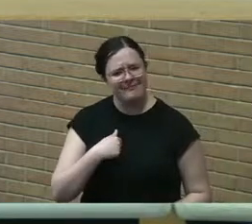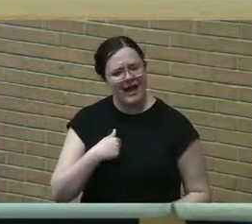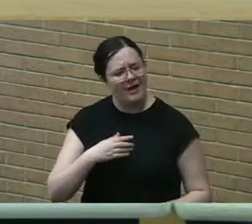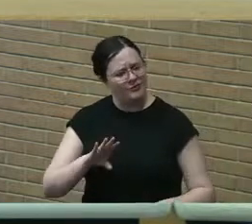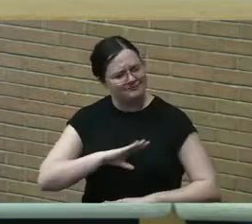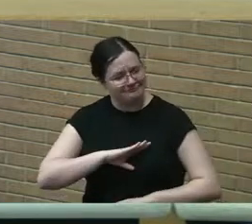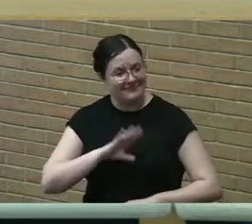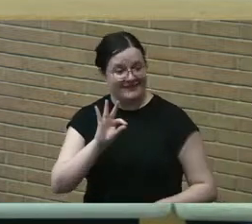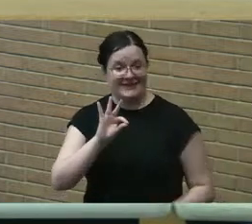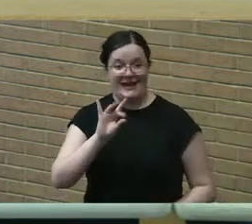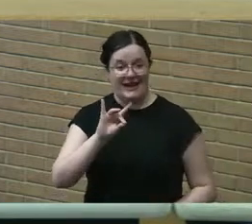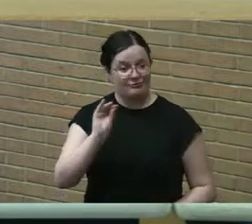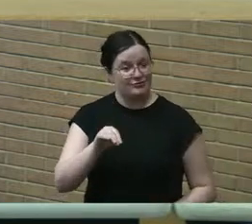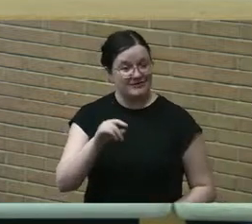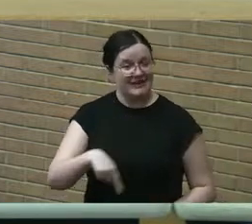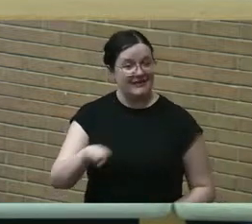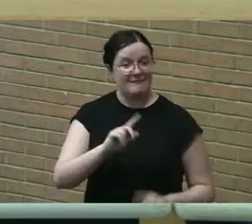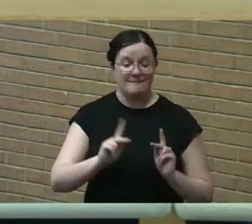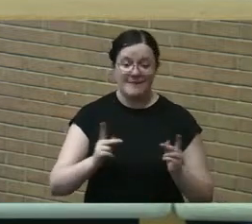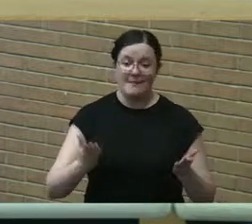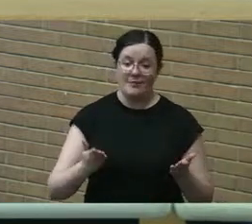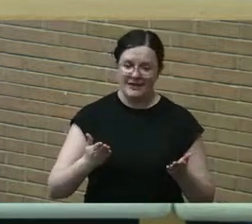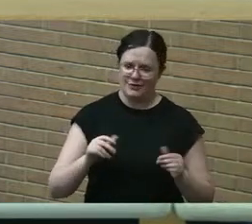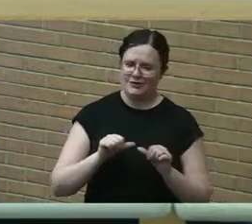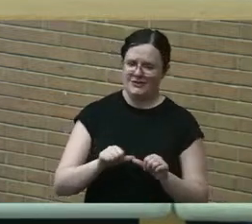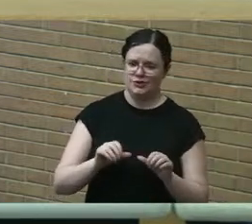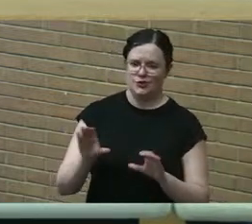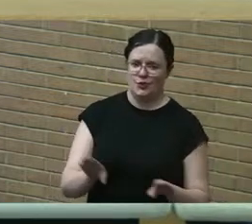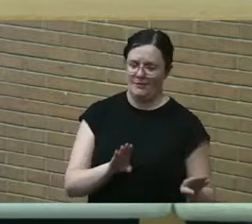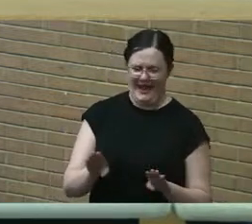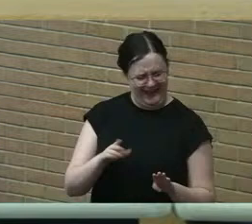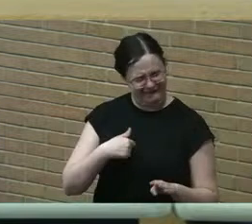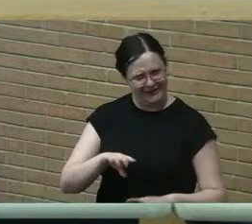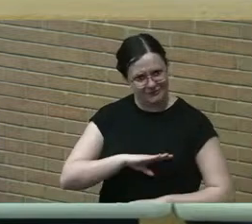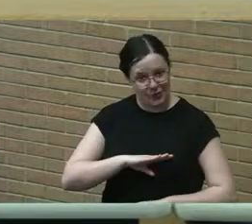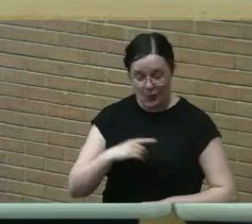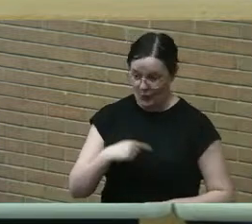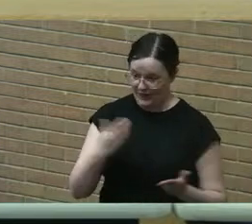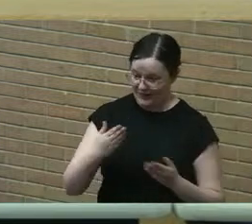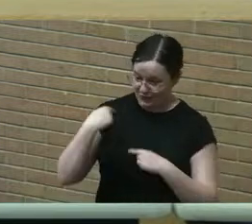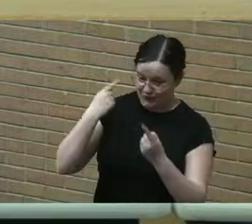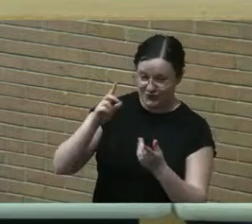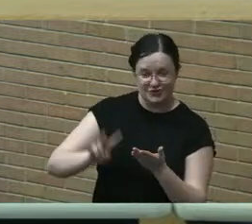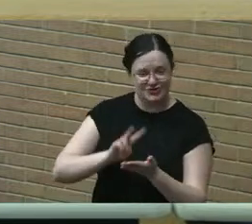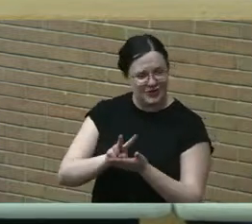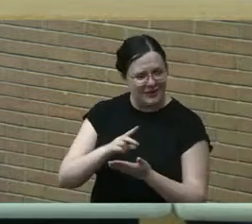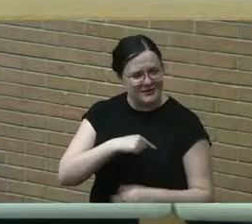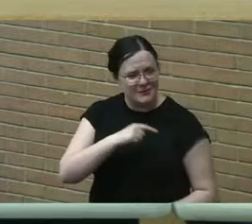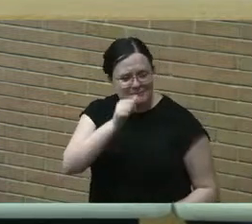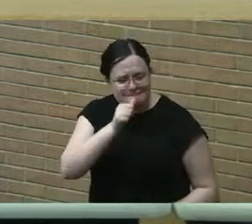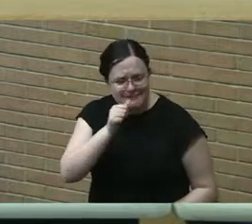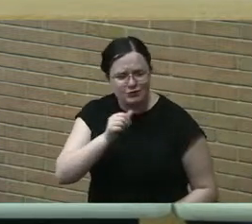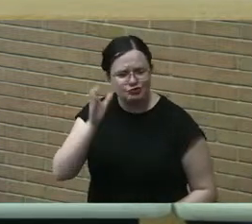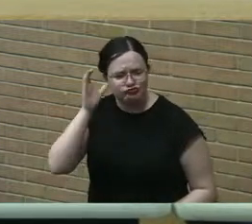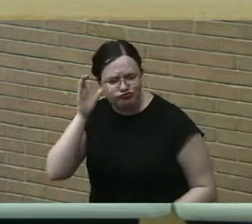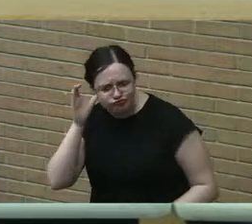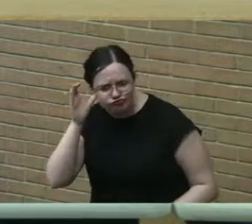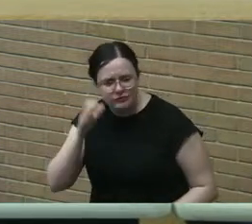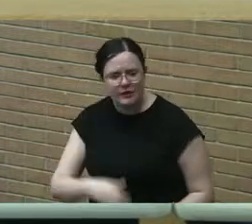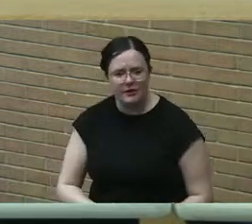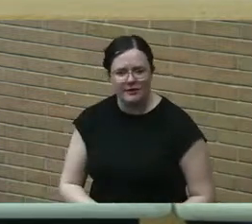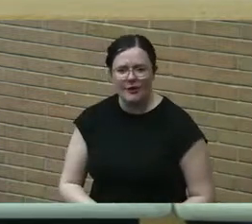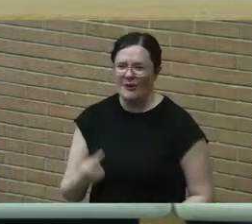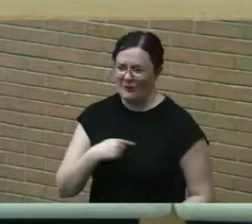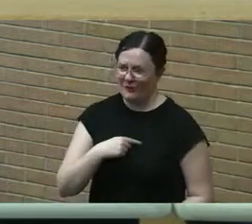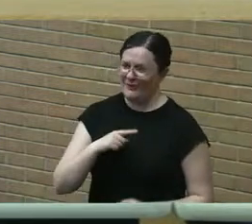this room have continued to conduct themselves. We have been here for 2 hours listening patiently to you. We have asked you,